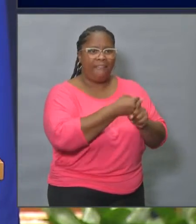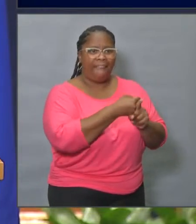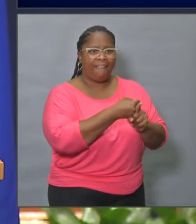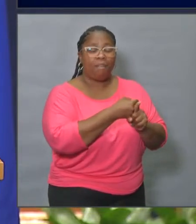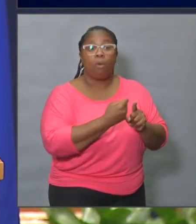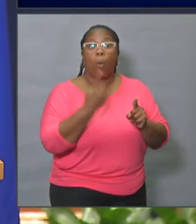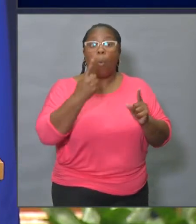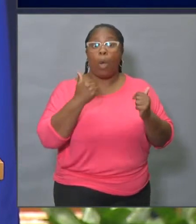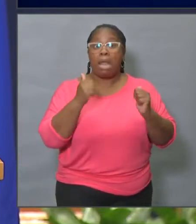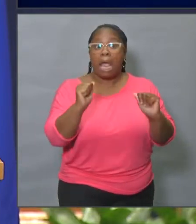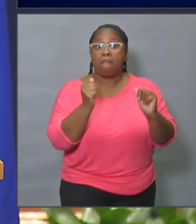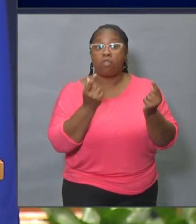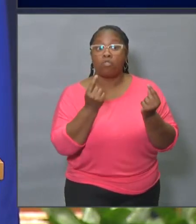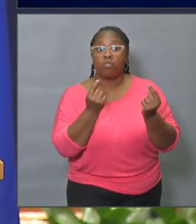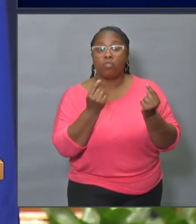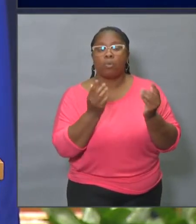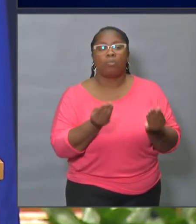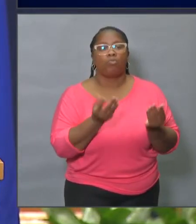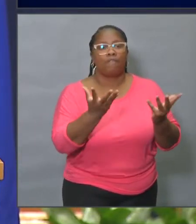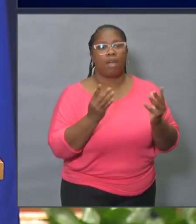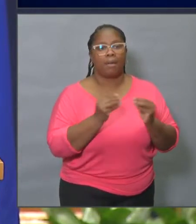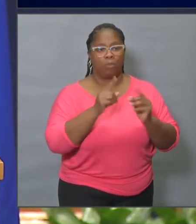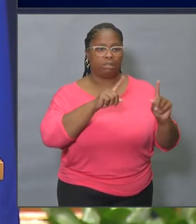resources has been around testing.